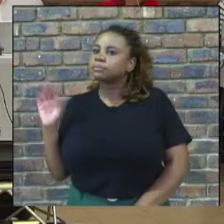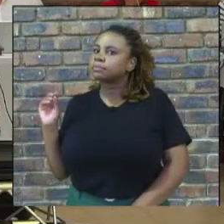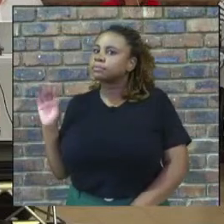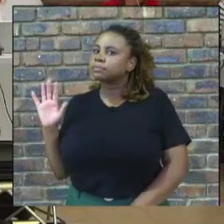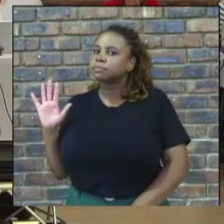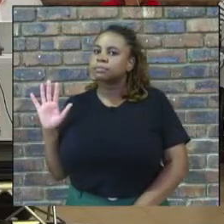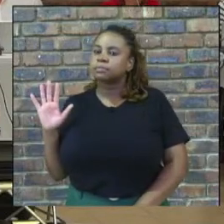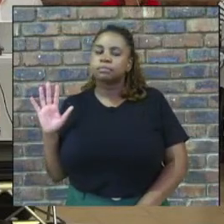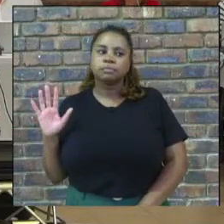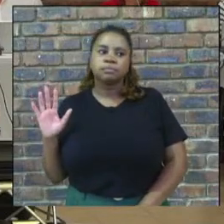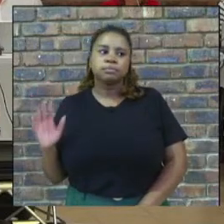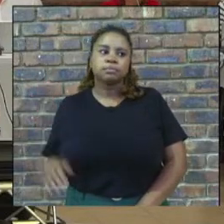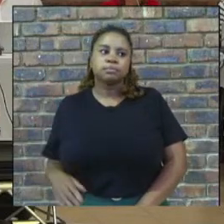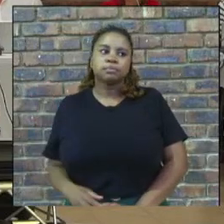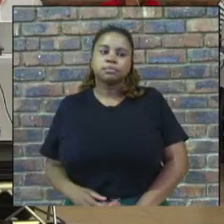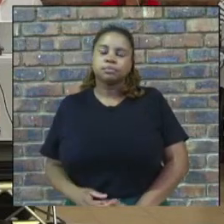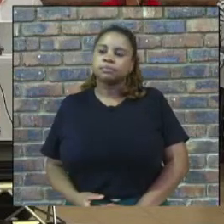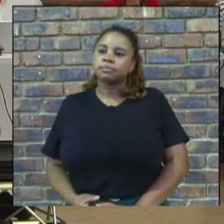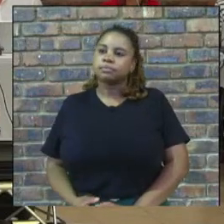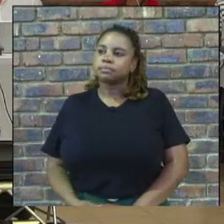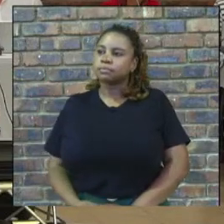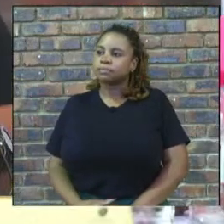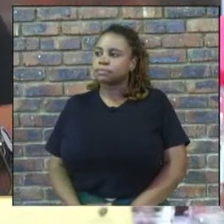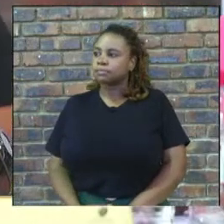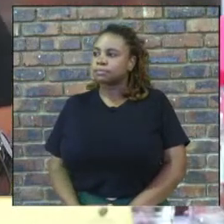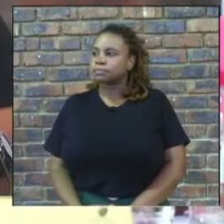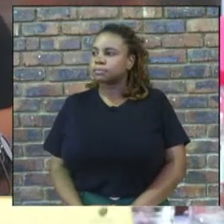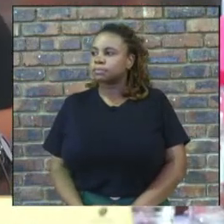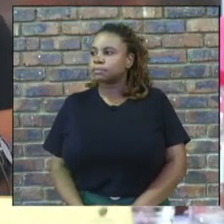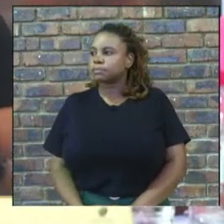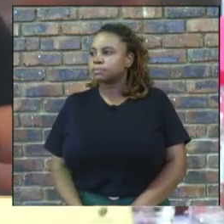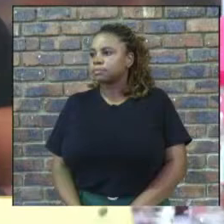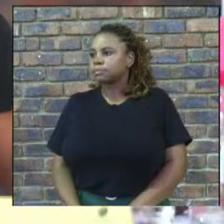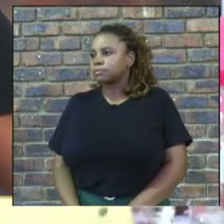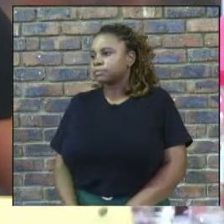If you say Kopole, we skip you, ne?